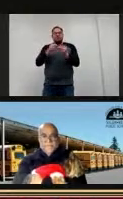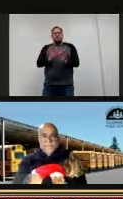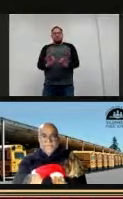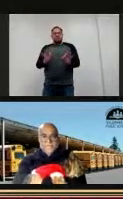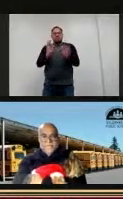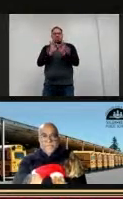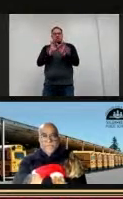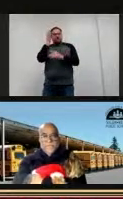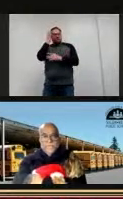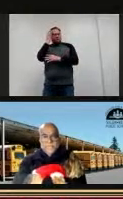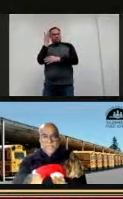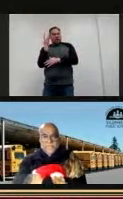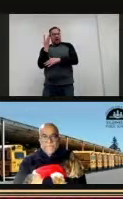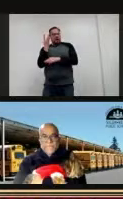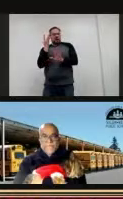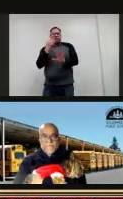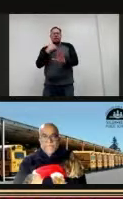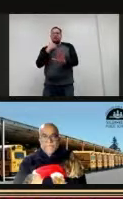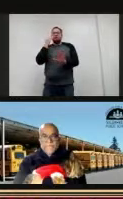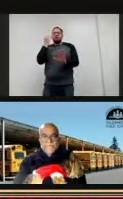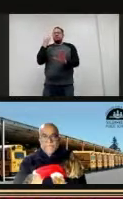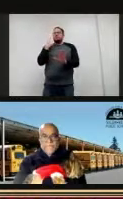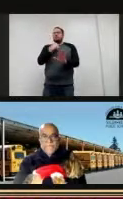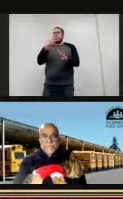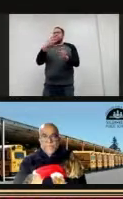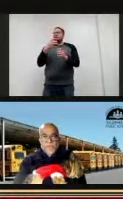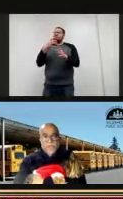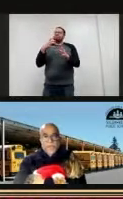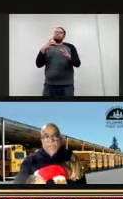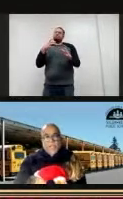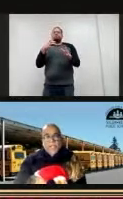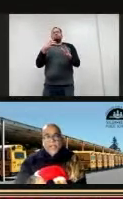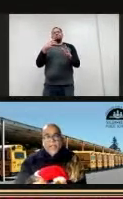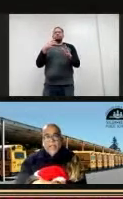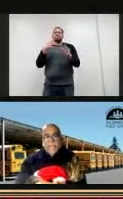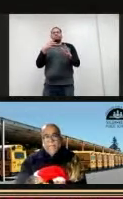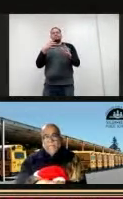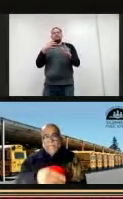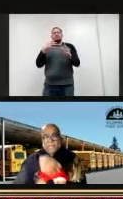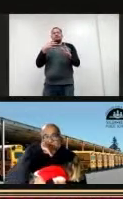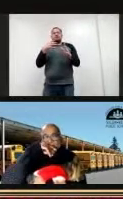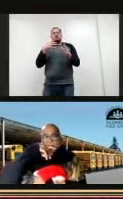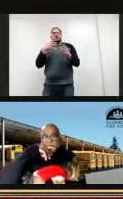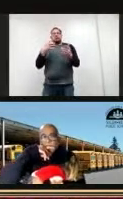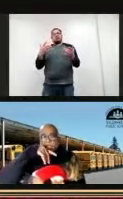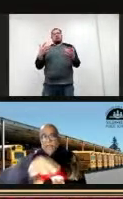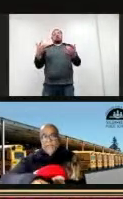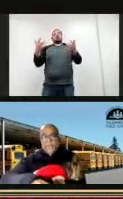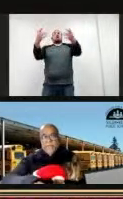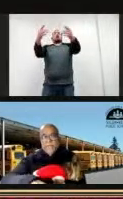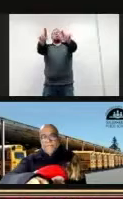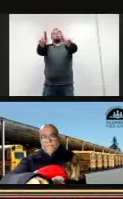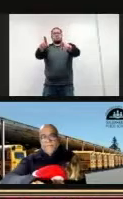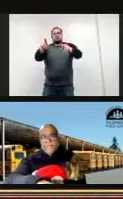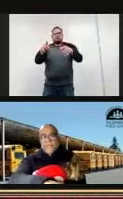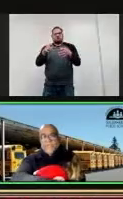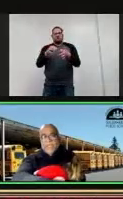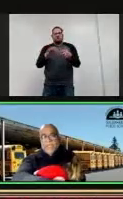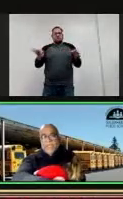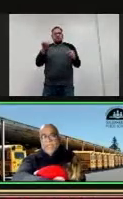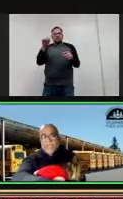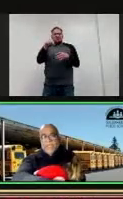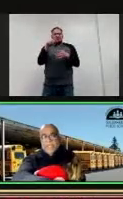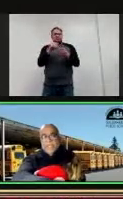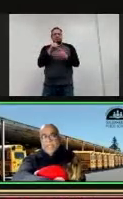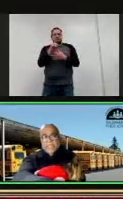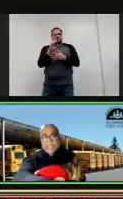the why. I just don't know if we want to get into sort of outcomes-based language in this document. Because just